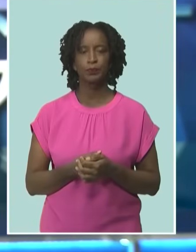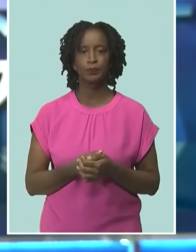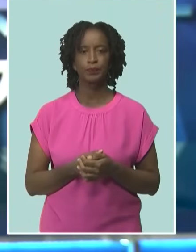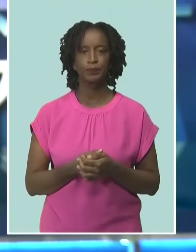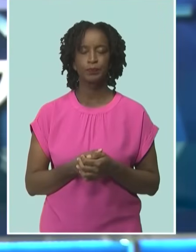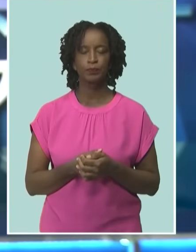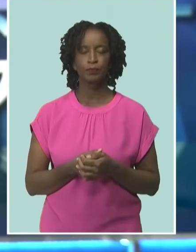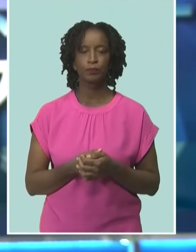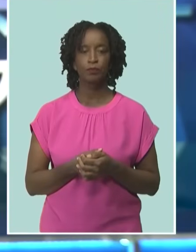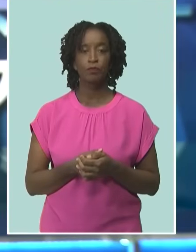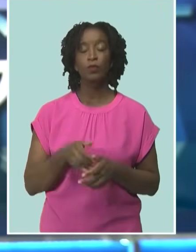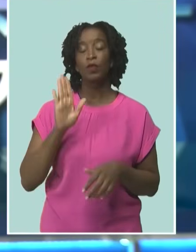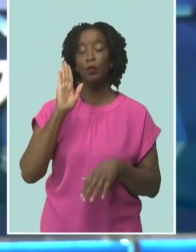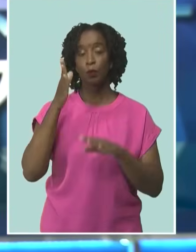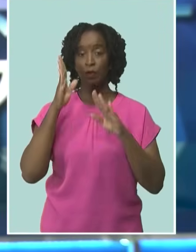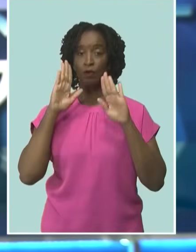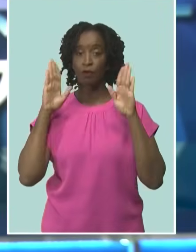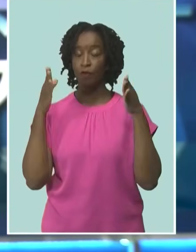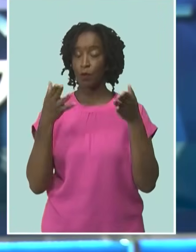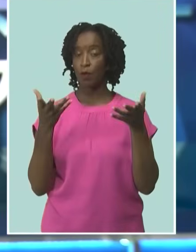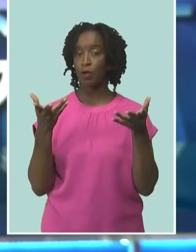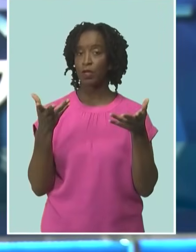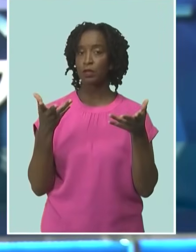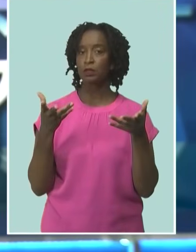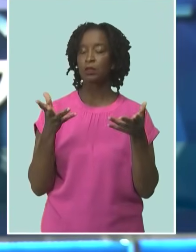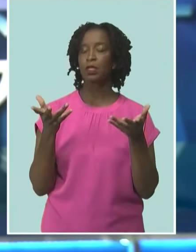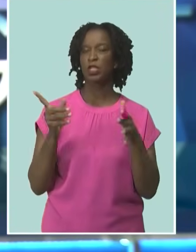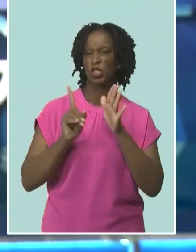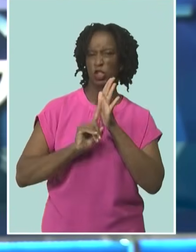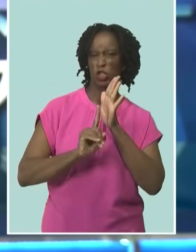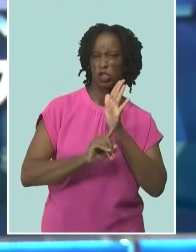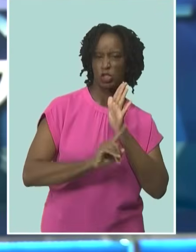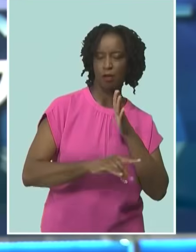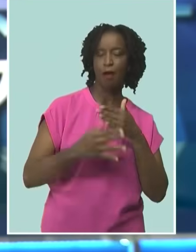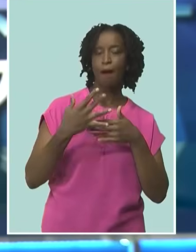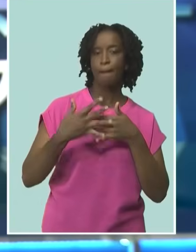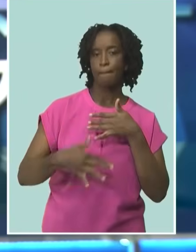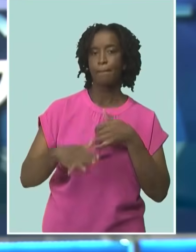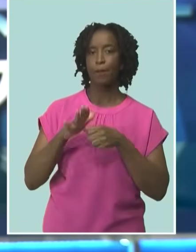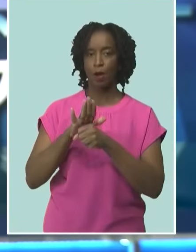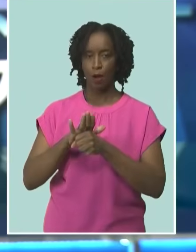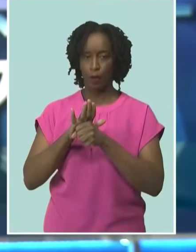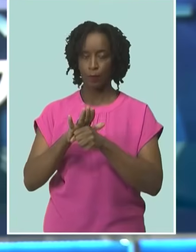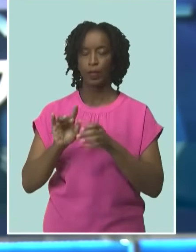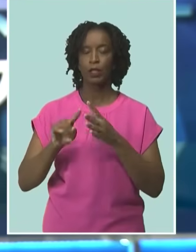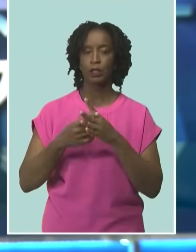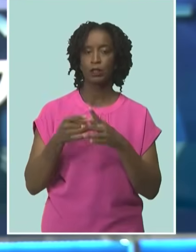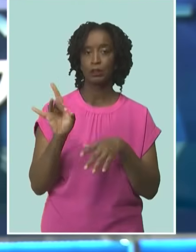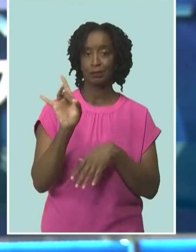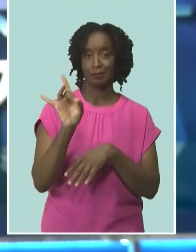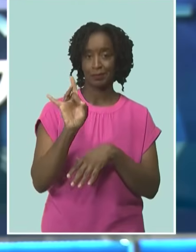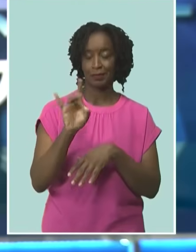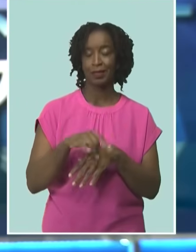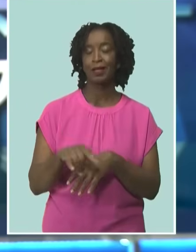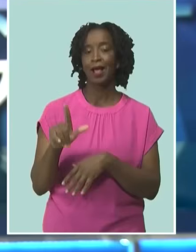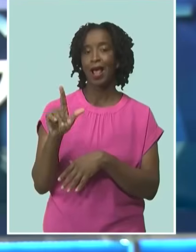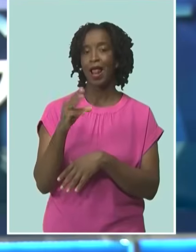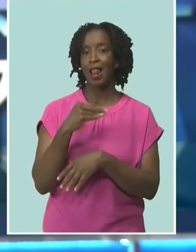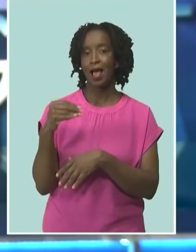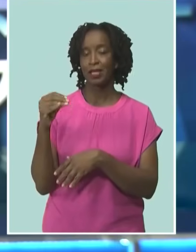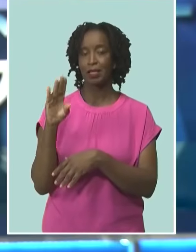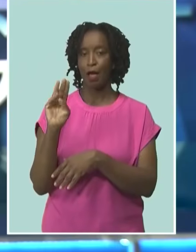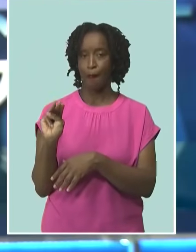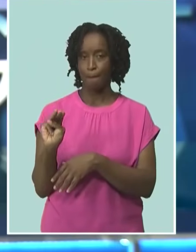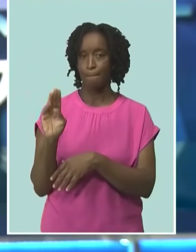says attention will be paid to blood pressure. Activities will begin at 8 a.m. at L&M Bar tomorrow, and manager